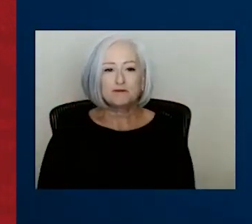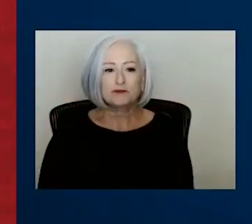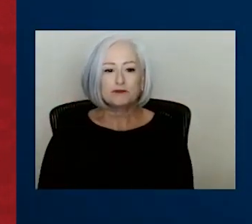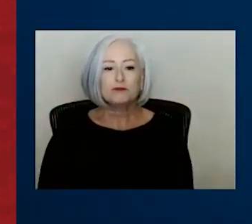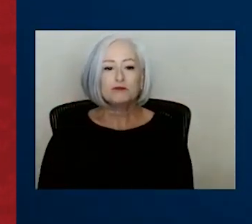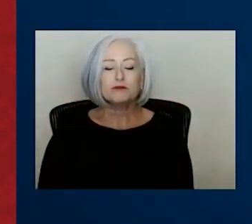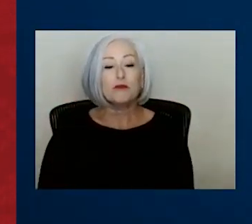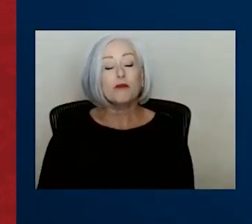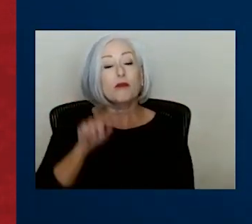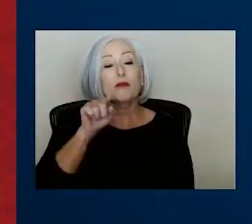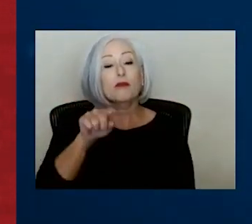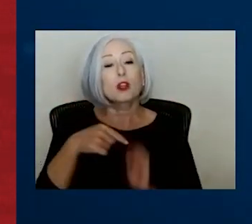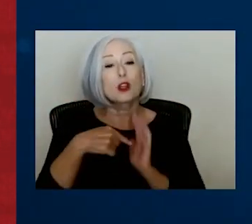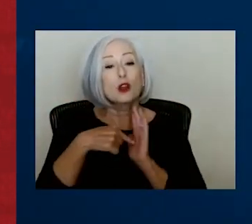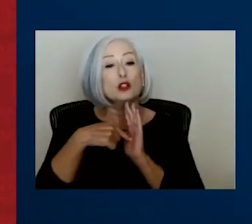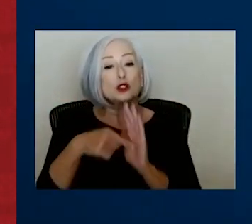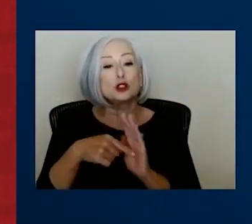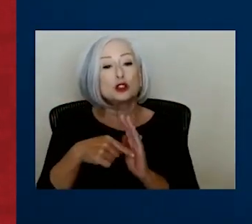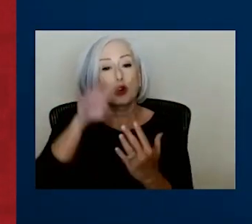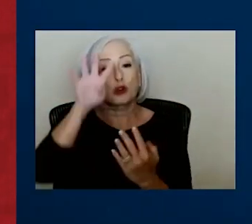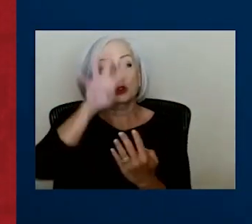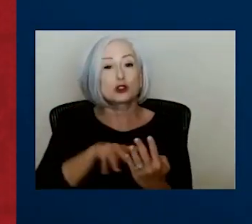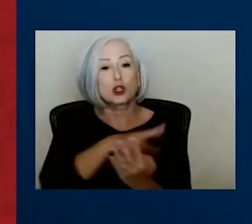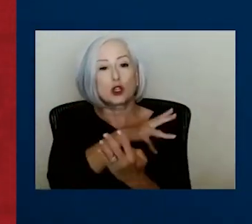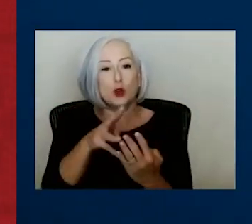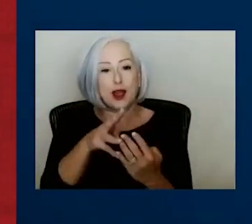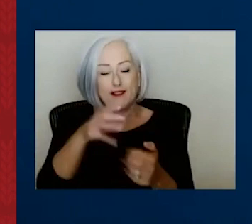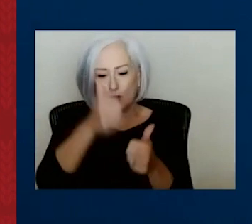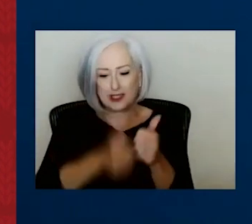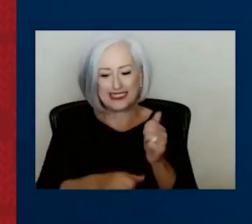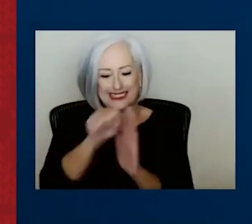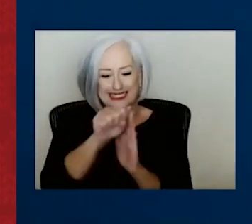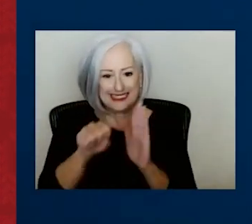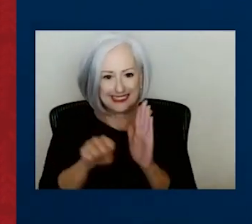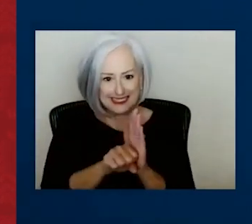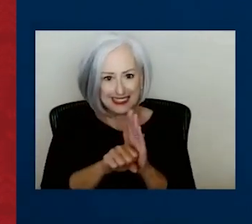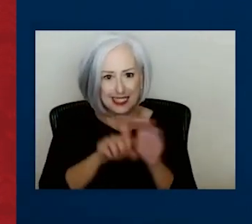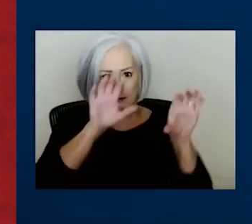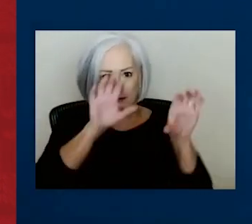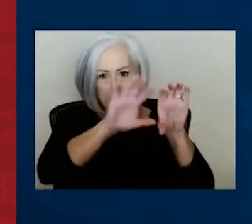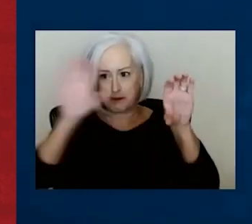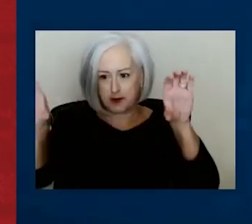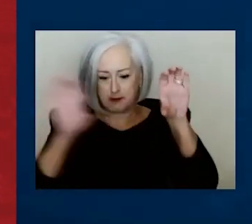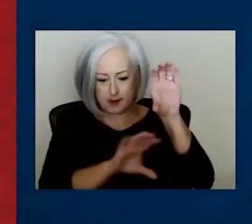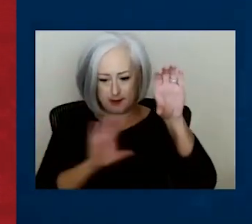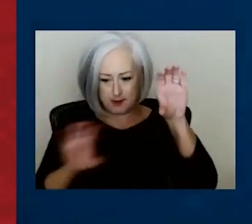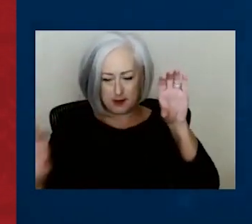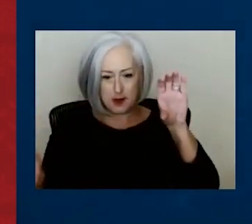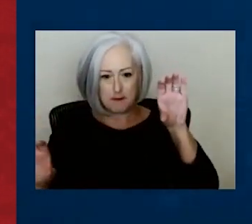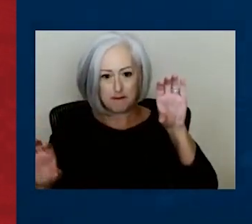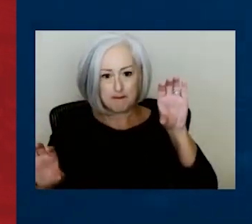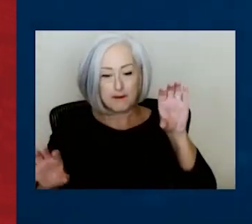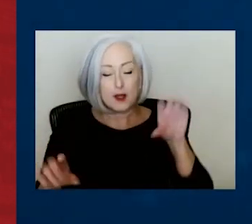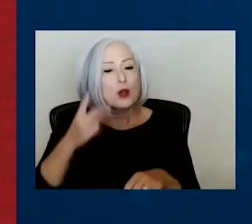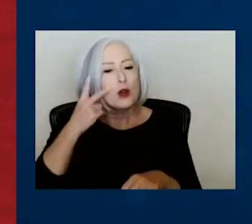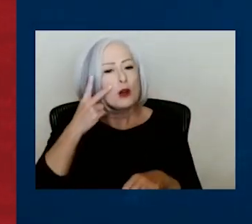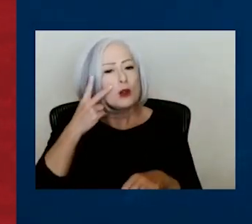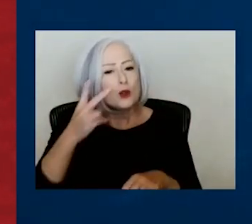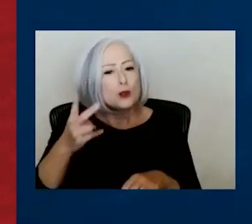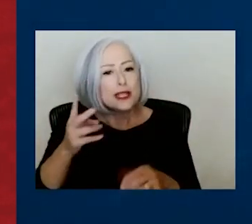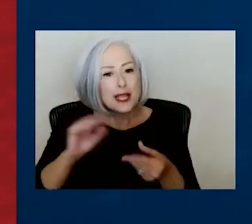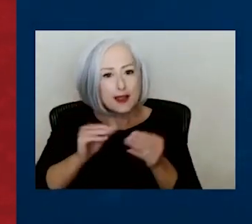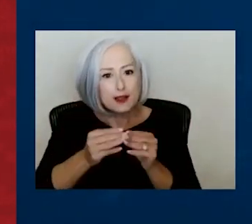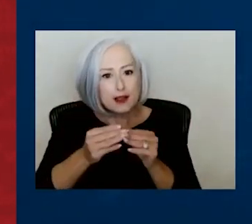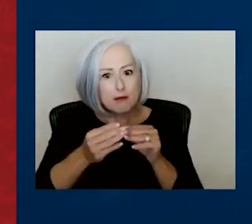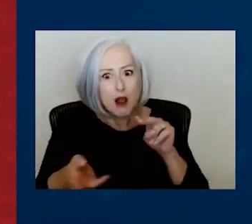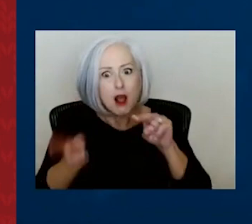is a graph of cases by state and territory. And what I want you to notice is that the numbers are going up rapidly. And remember, the